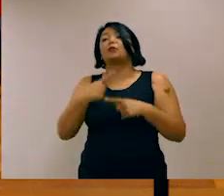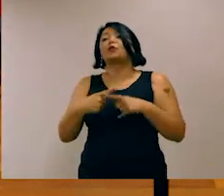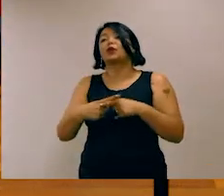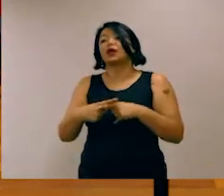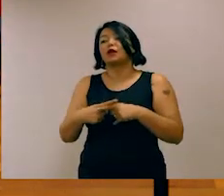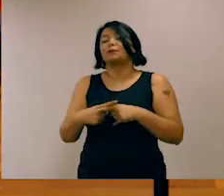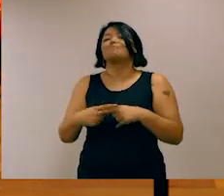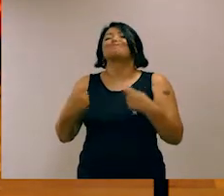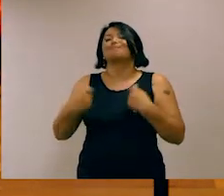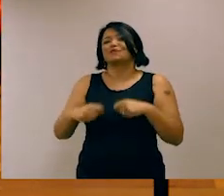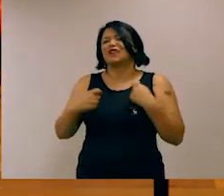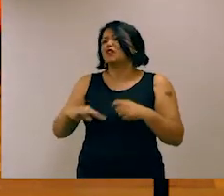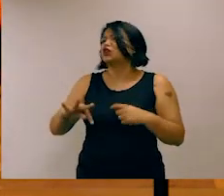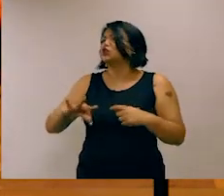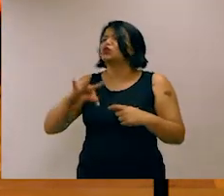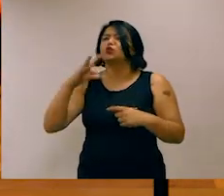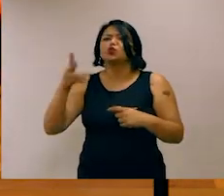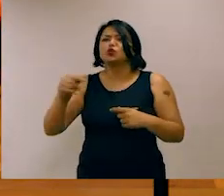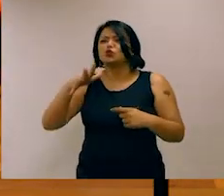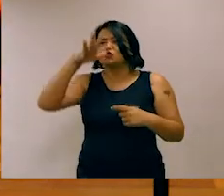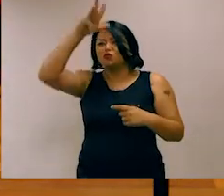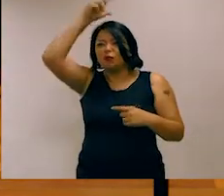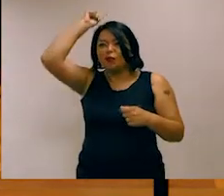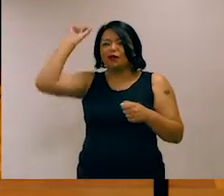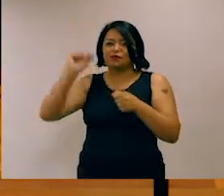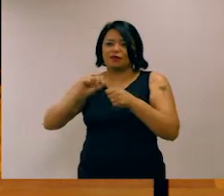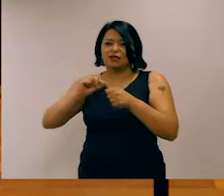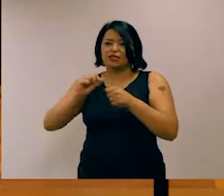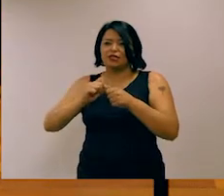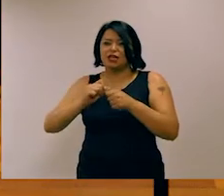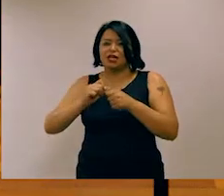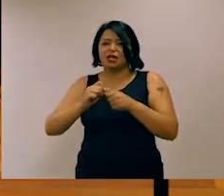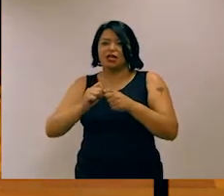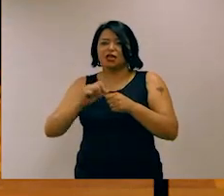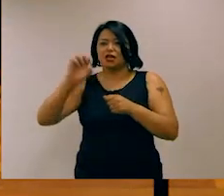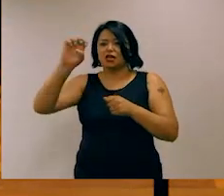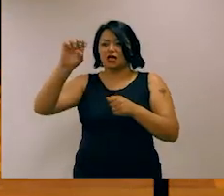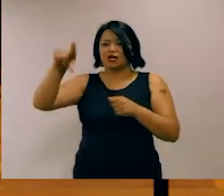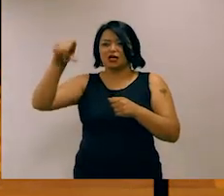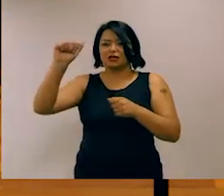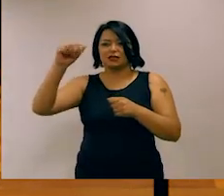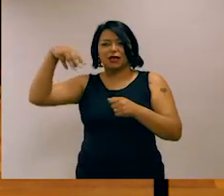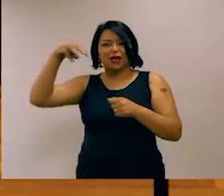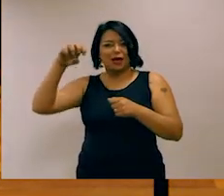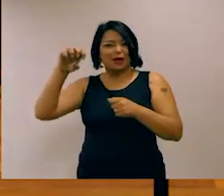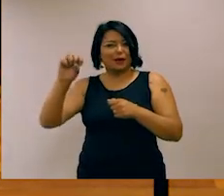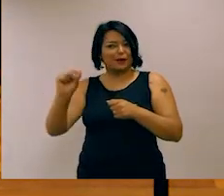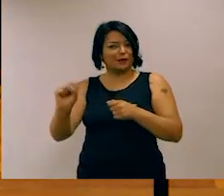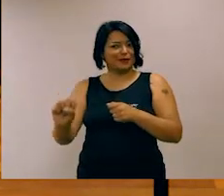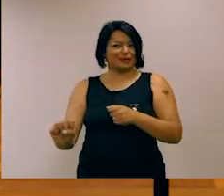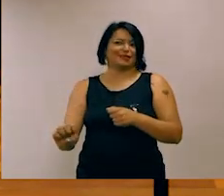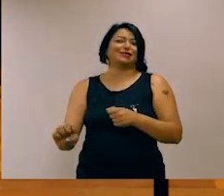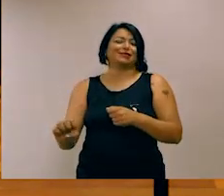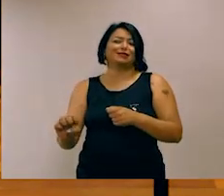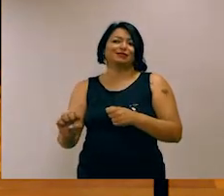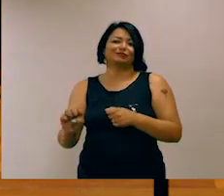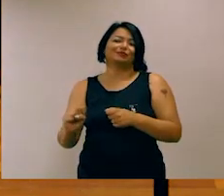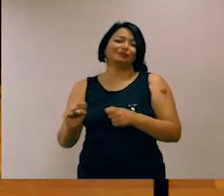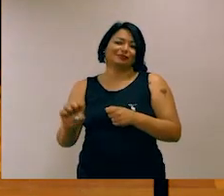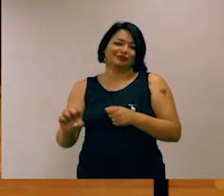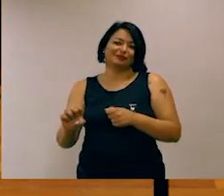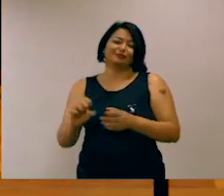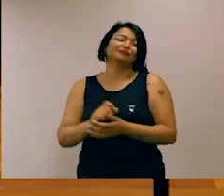Why? Because we had to pass all of the firefighters through medical exams, medical tests. So all of